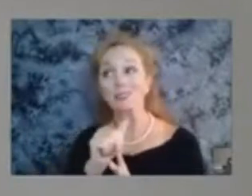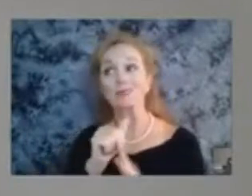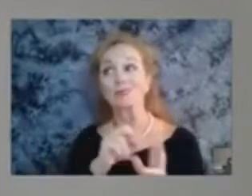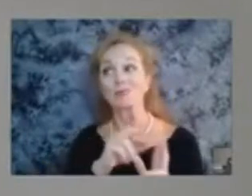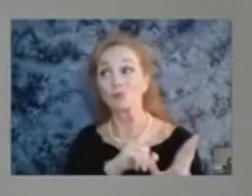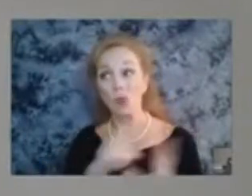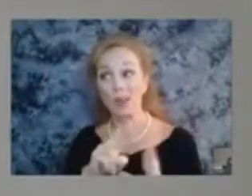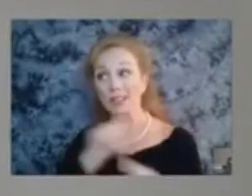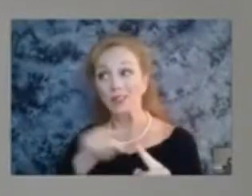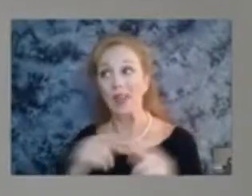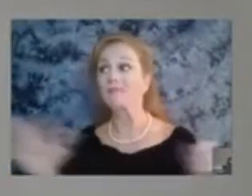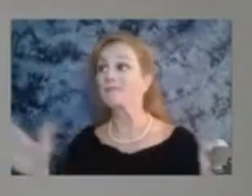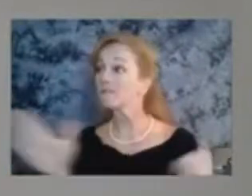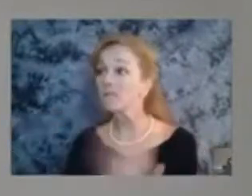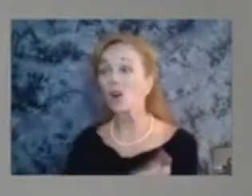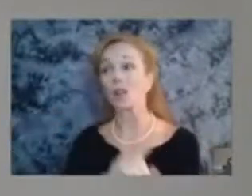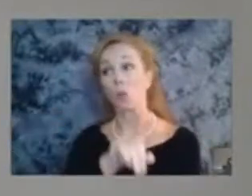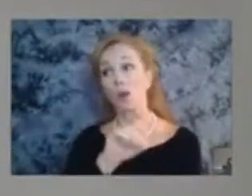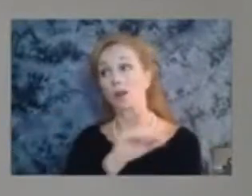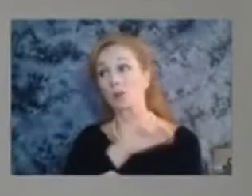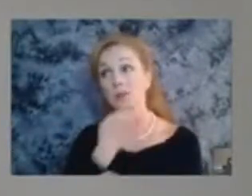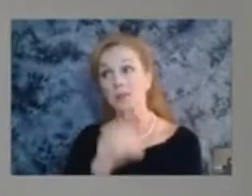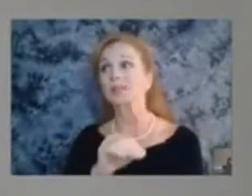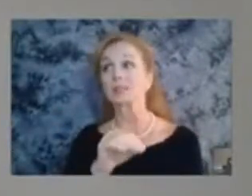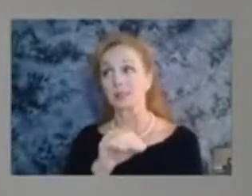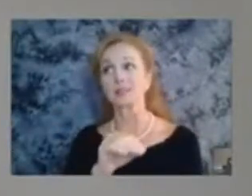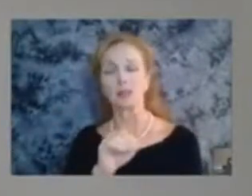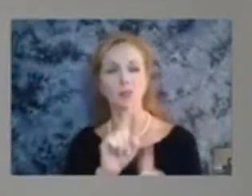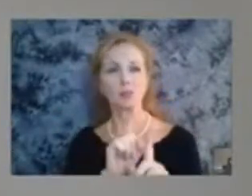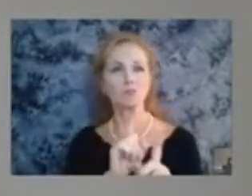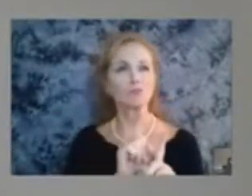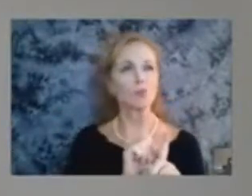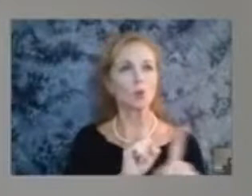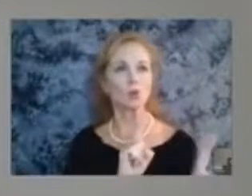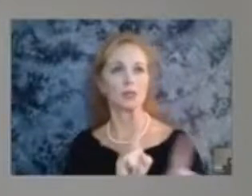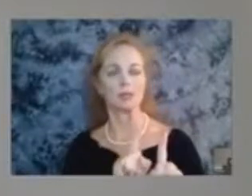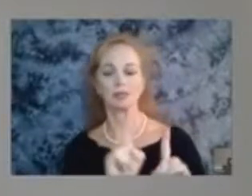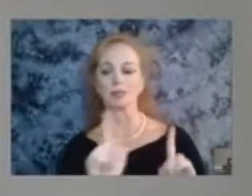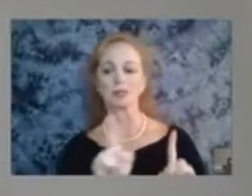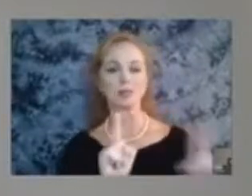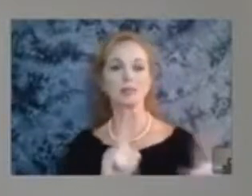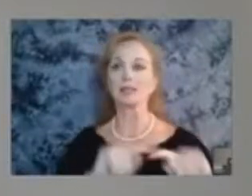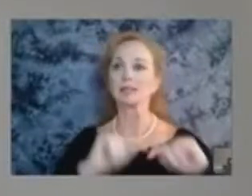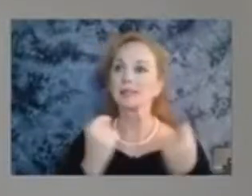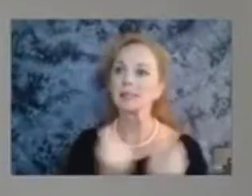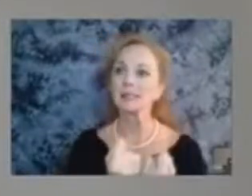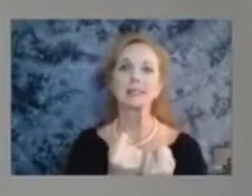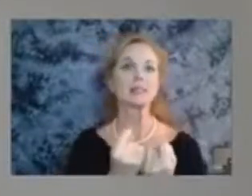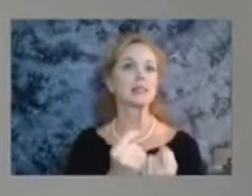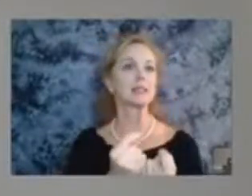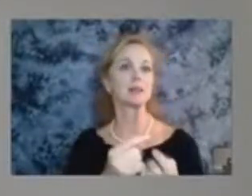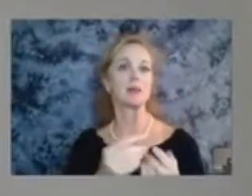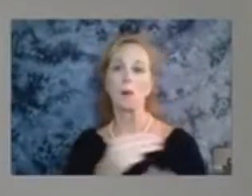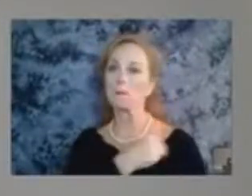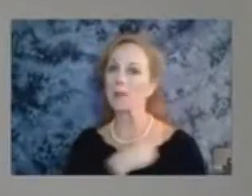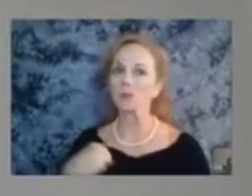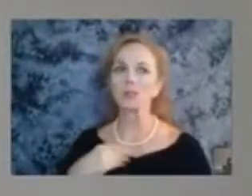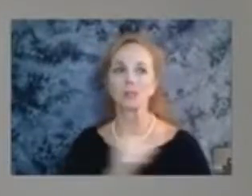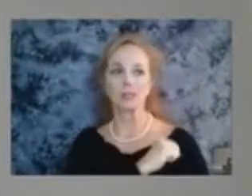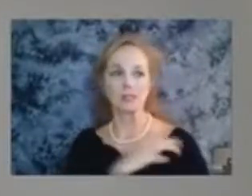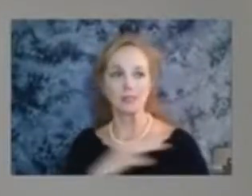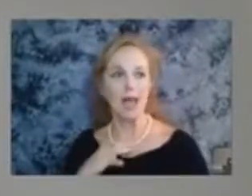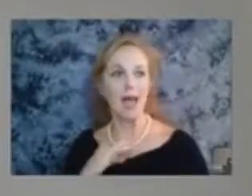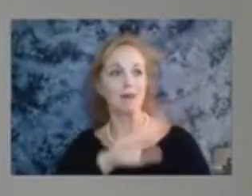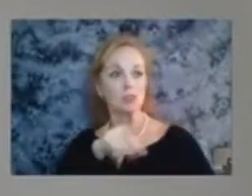classroom social distance. So the team, which includes the learning community superintendent, members of their staff, I've been